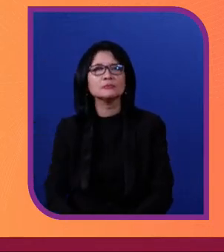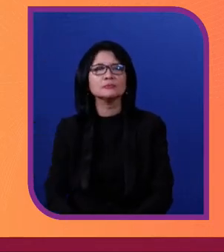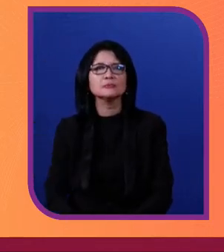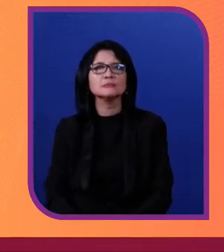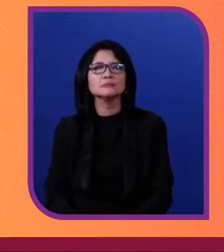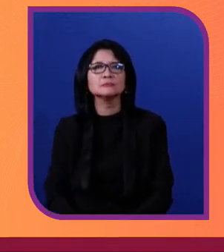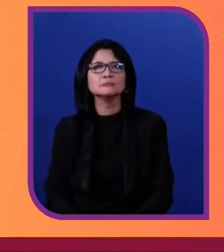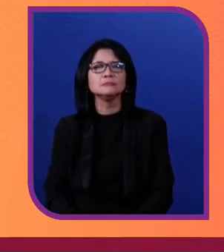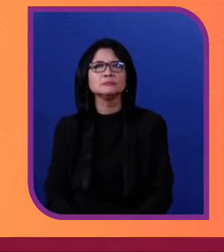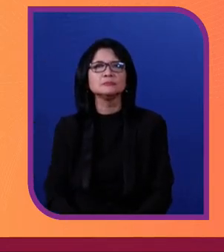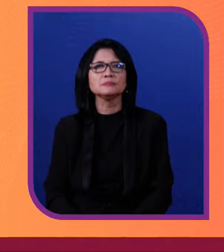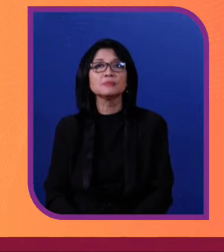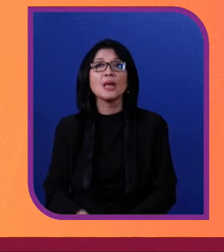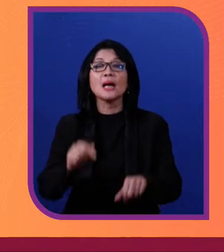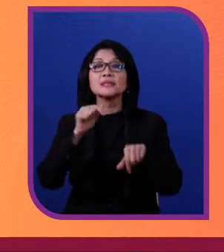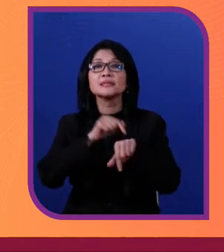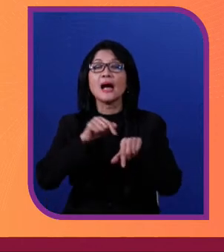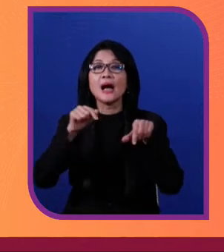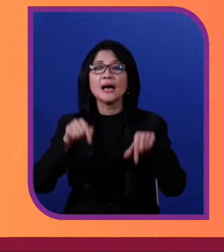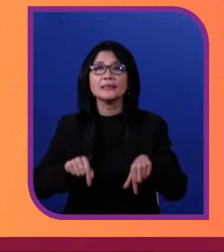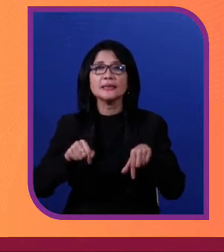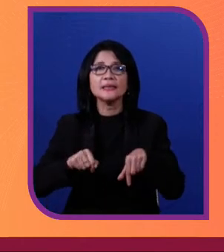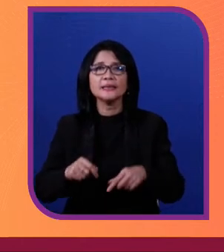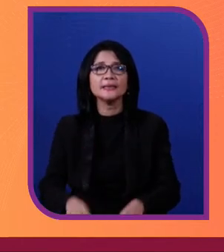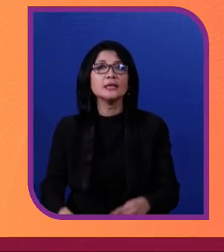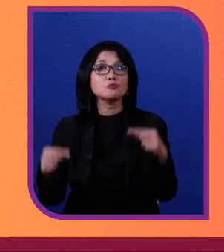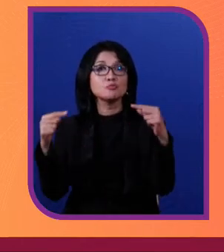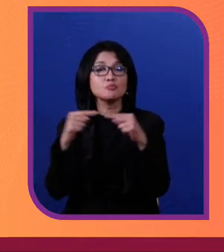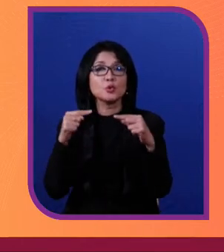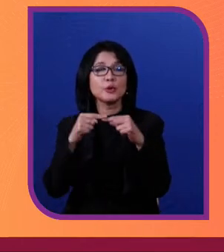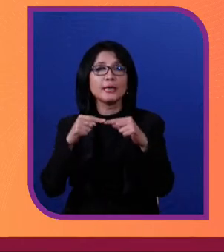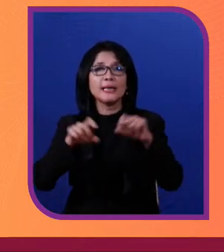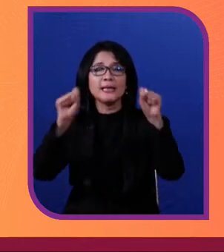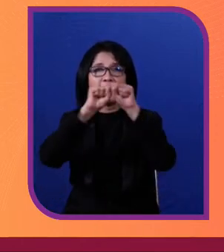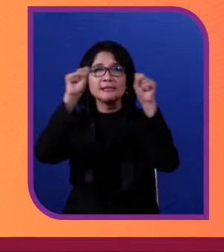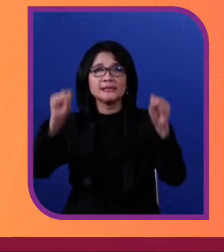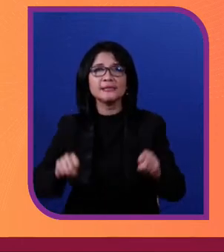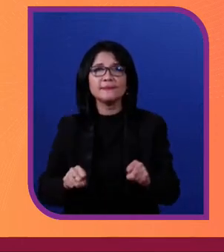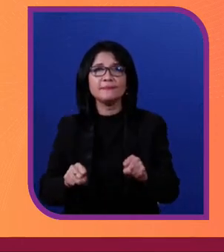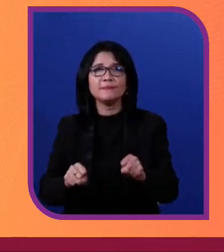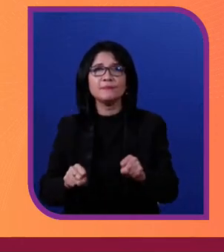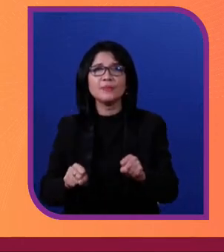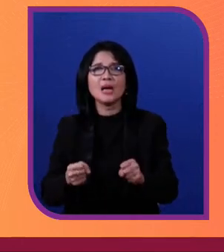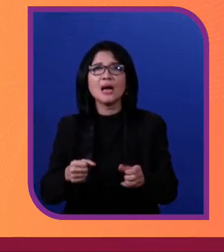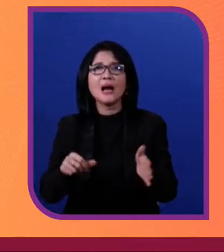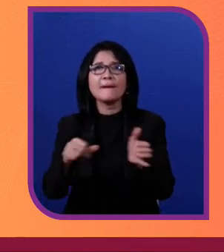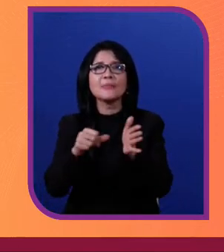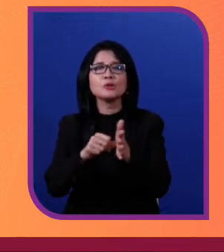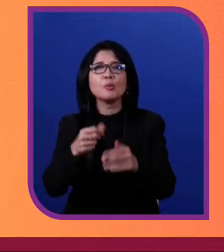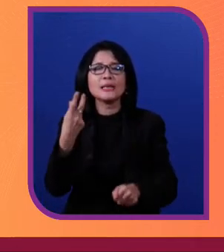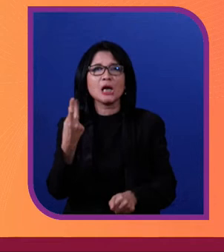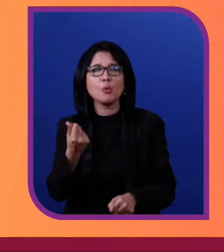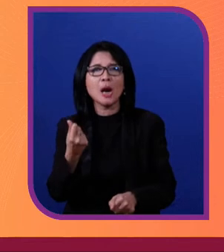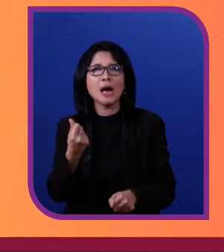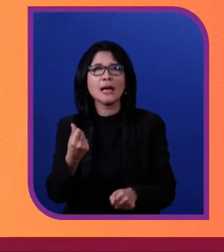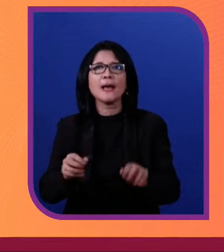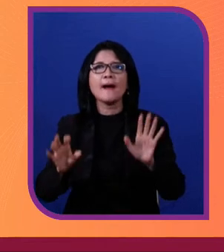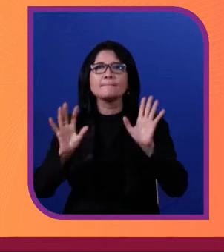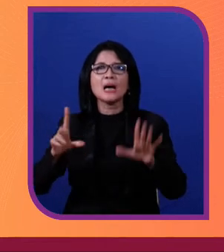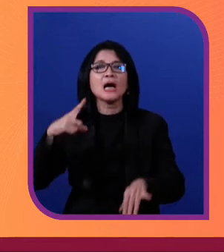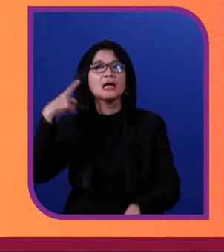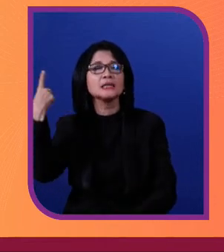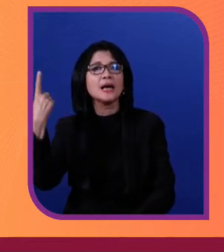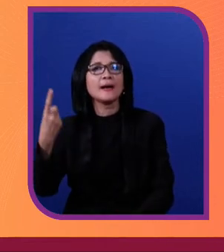now up itu bisa bikin cekmek Anderson sudah inolekat Dream Dream